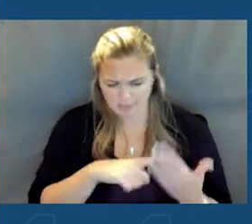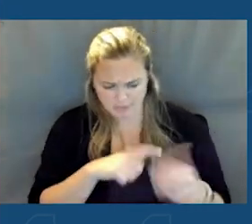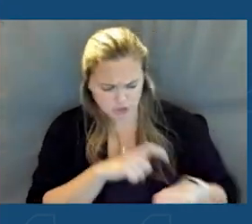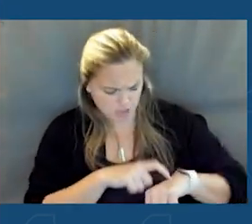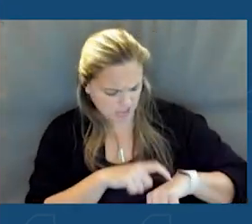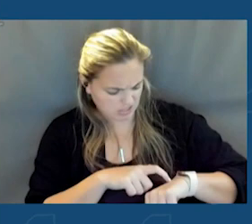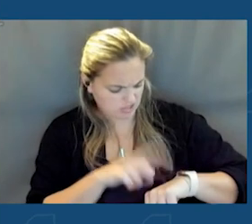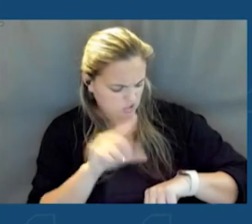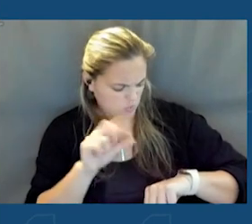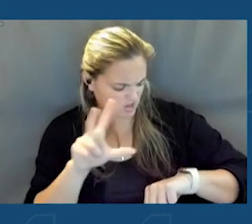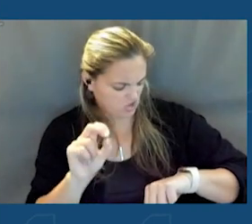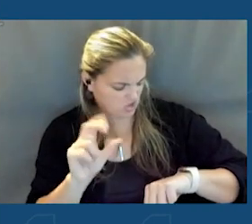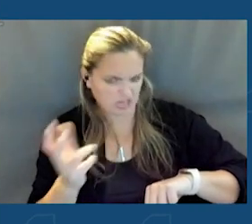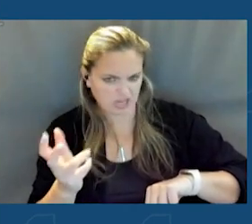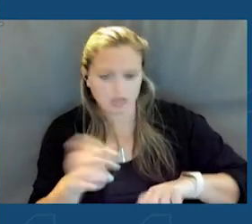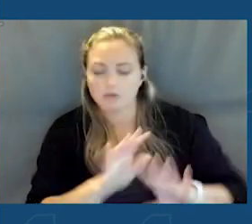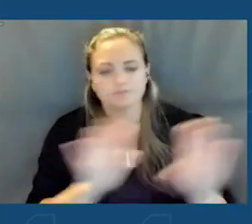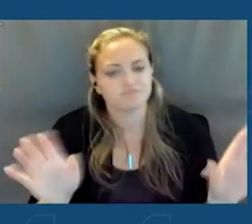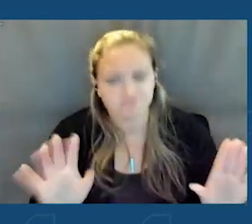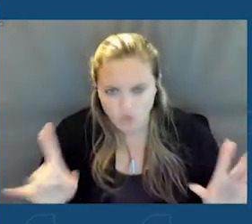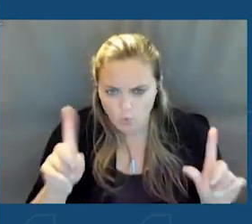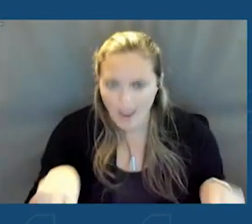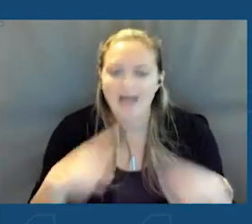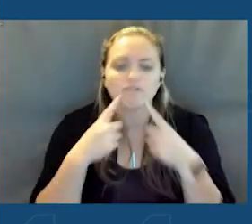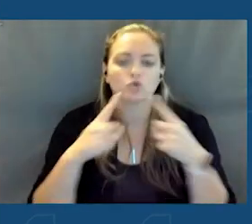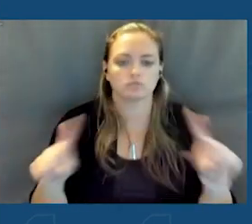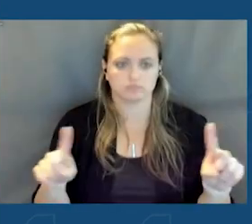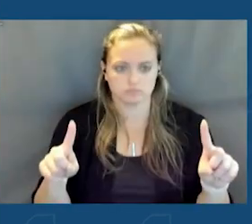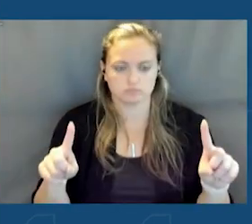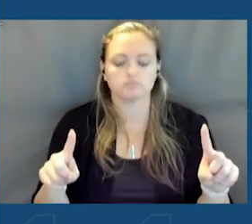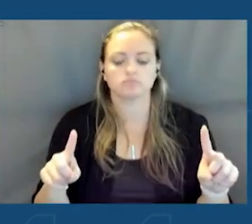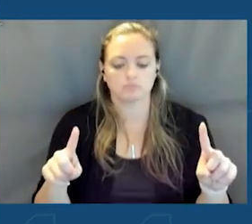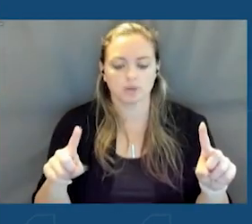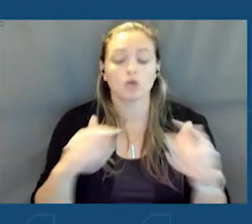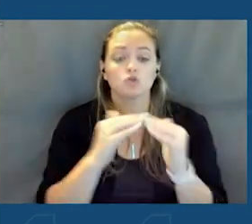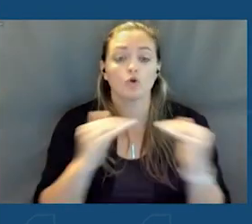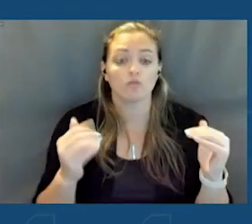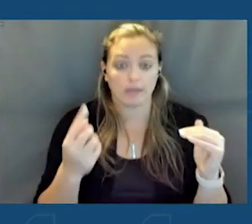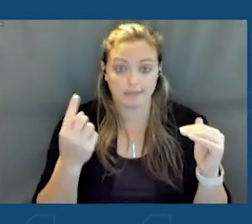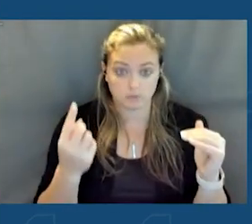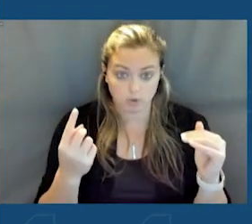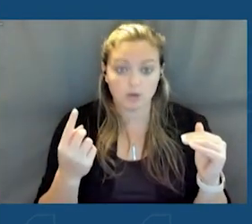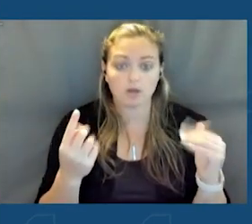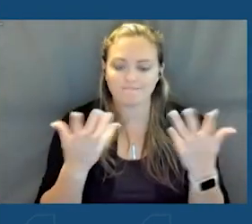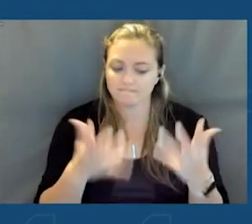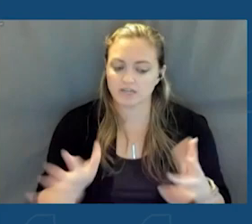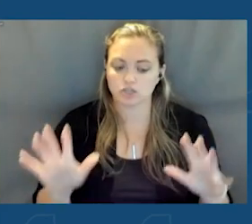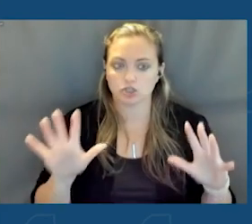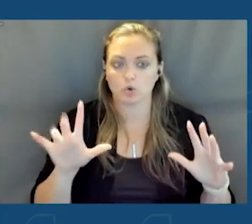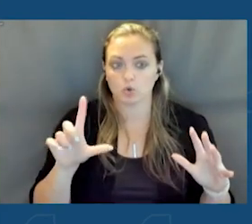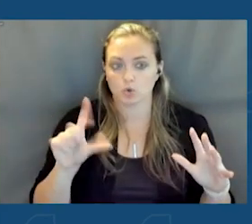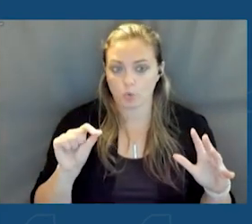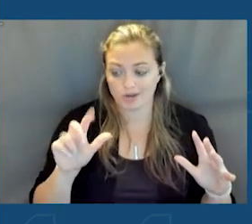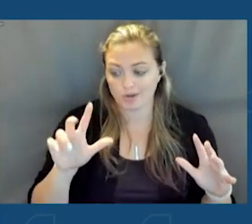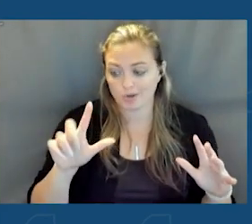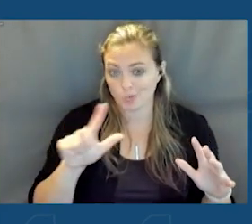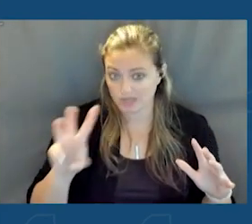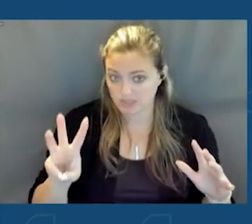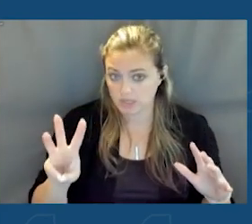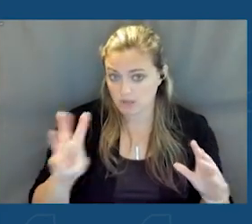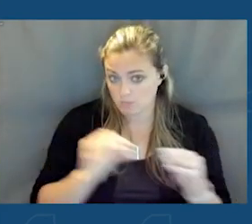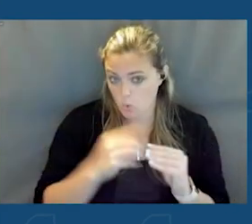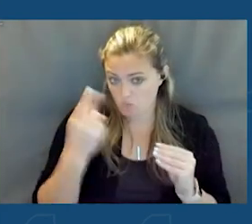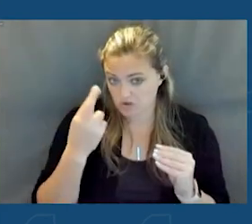2030? So we've got to get this done. And so we are going to have phase one completed by 2026. That's more reasonable. I